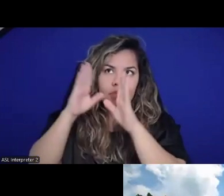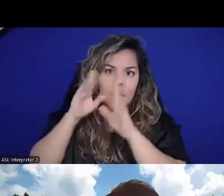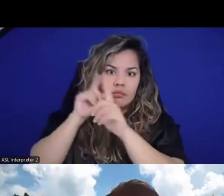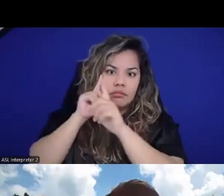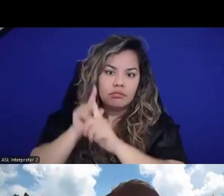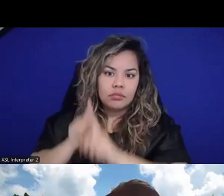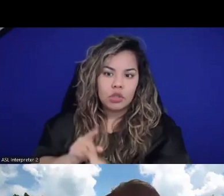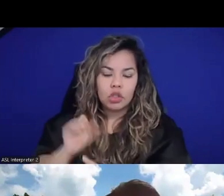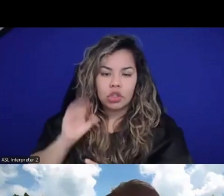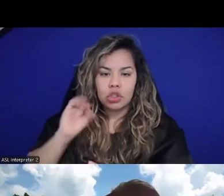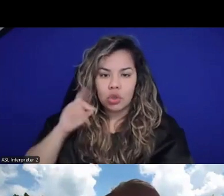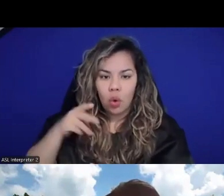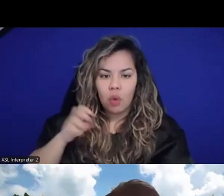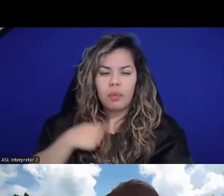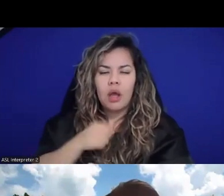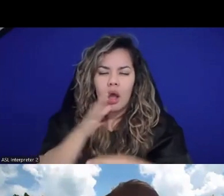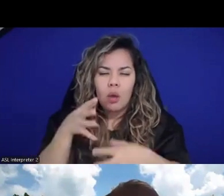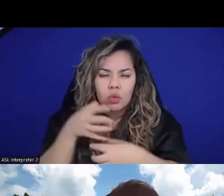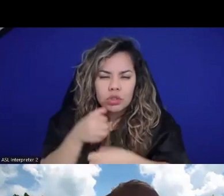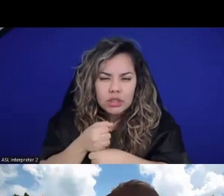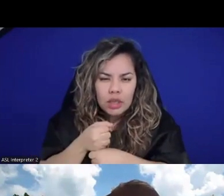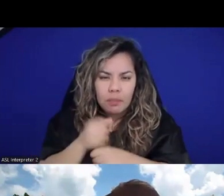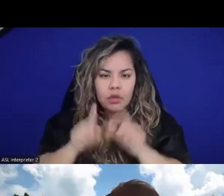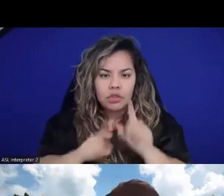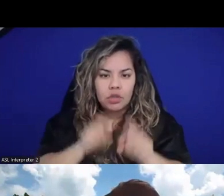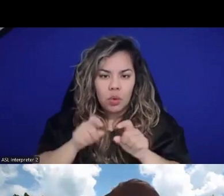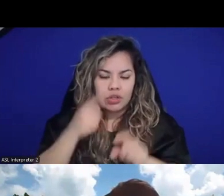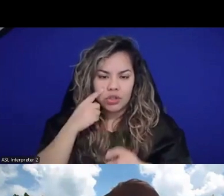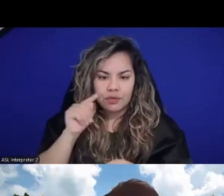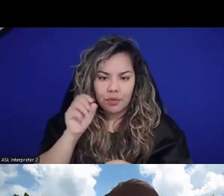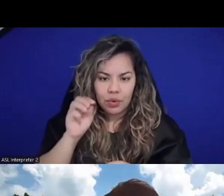summarize those, sets of questions.